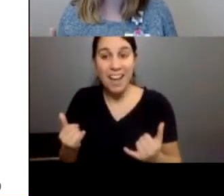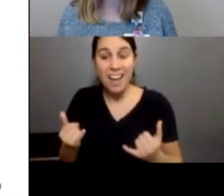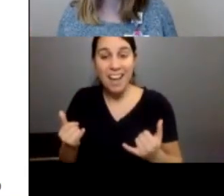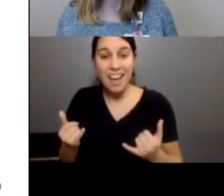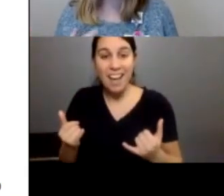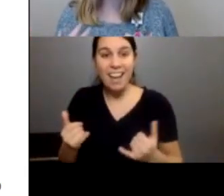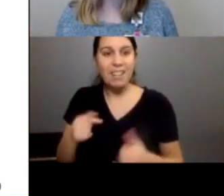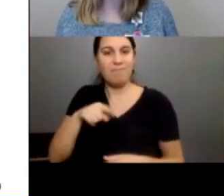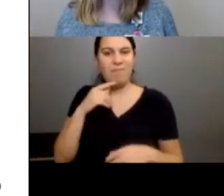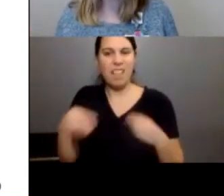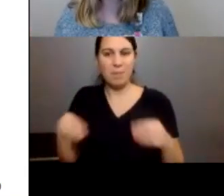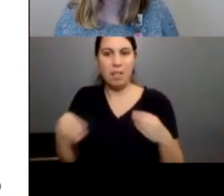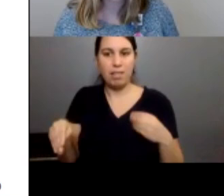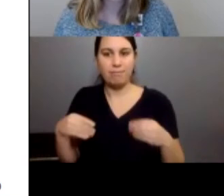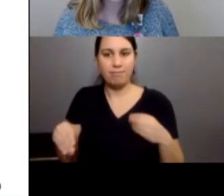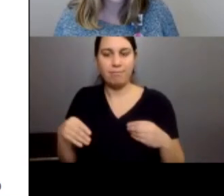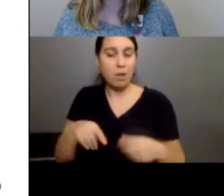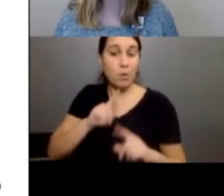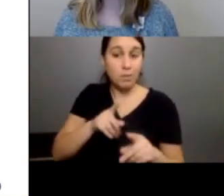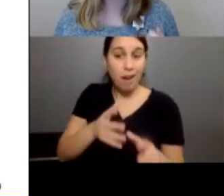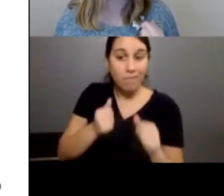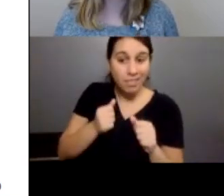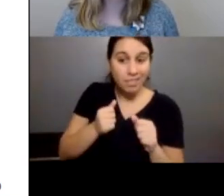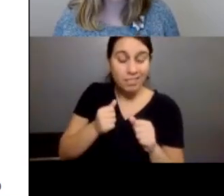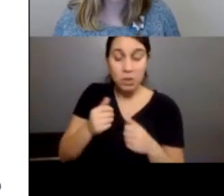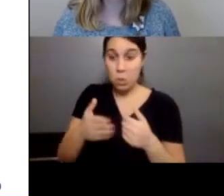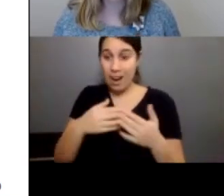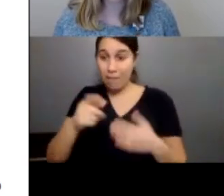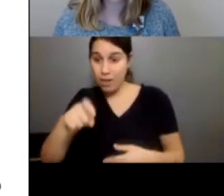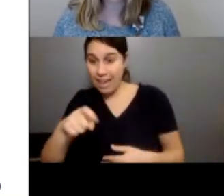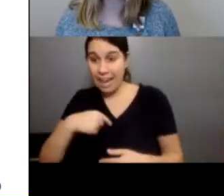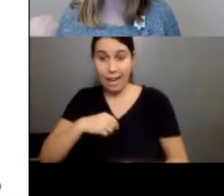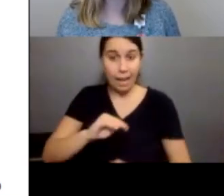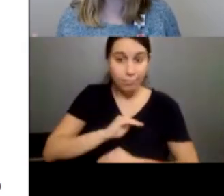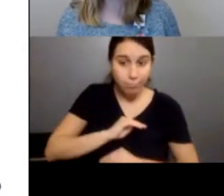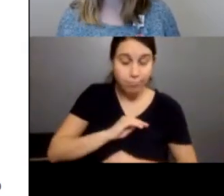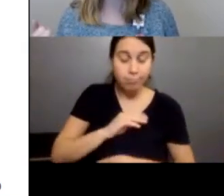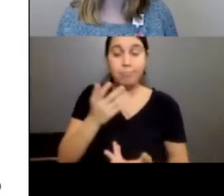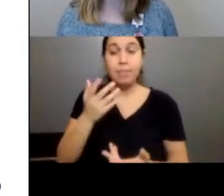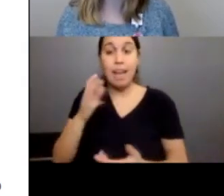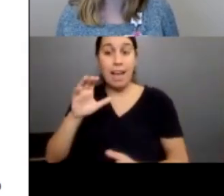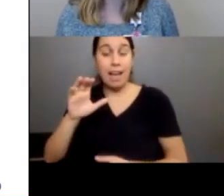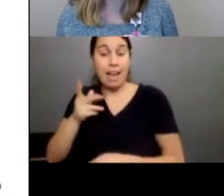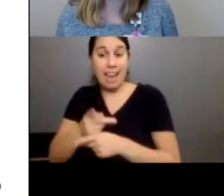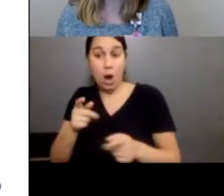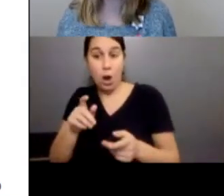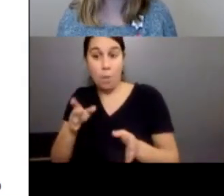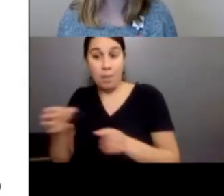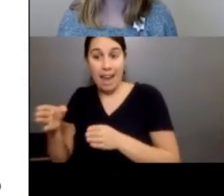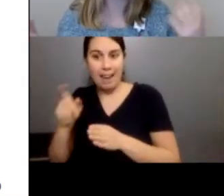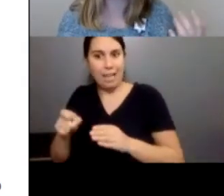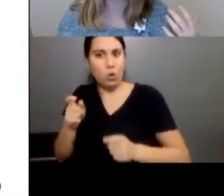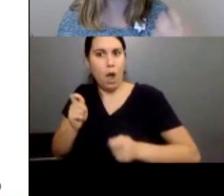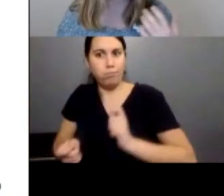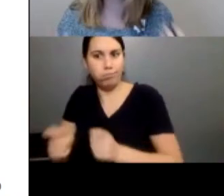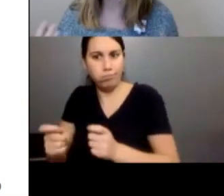is flexible. We are able to respond quickly to treatment needs, adapt the care plan accordingly. So in this case, we had a plan to address anxiety, but